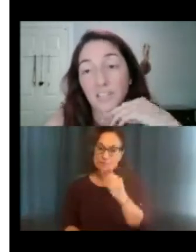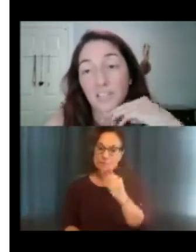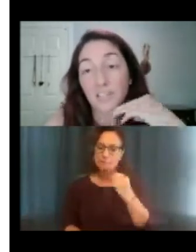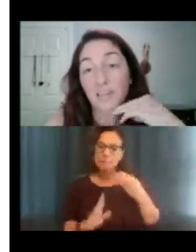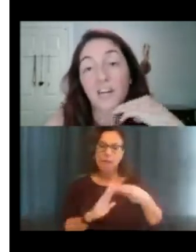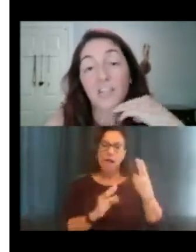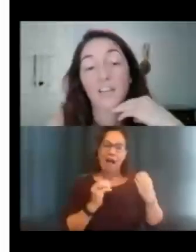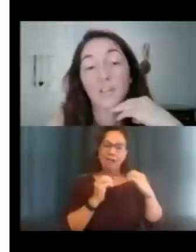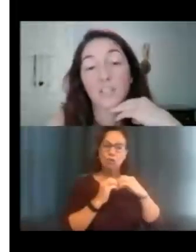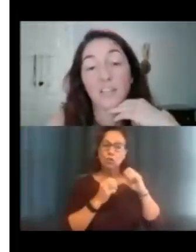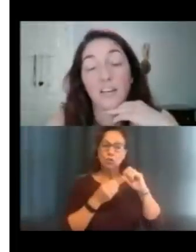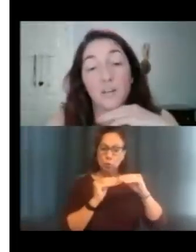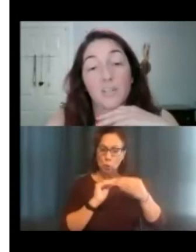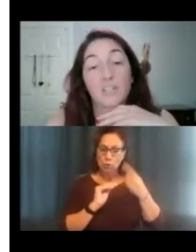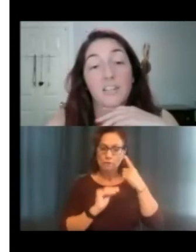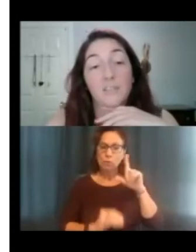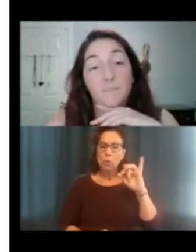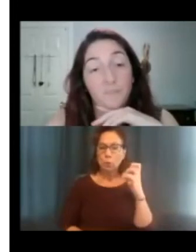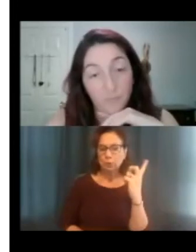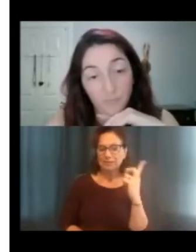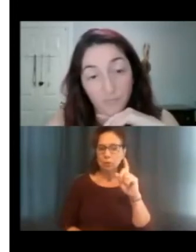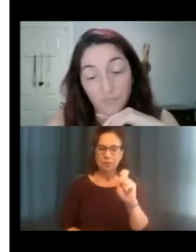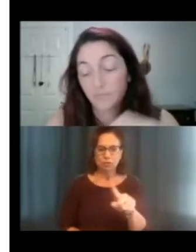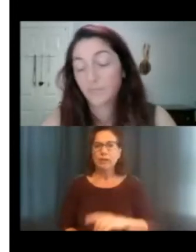scores on that lucid questionnaire.